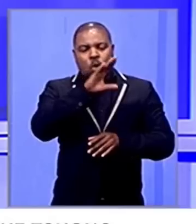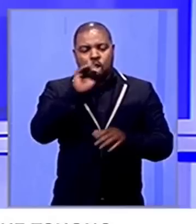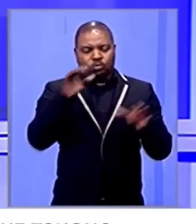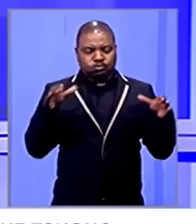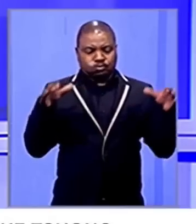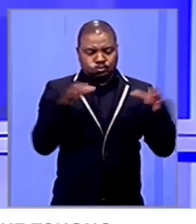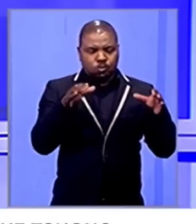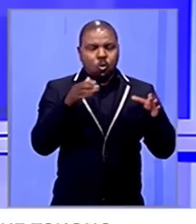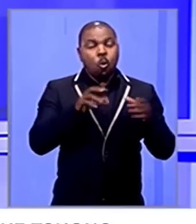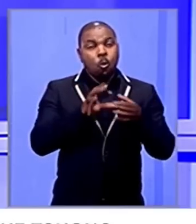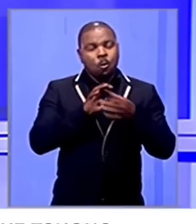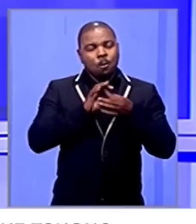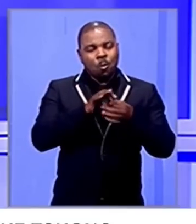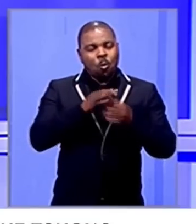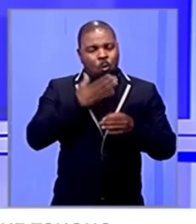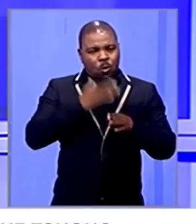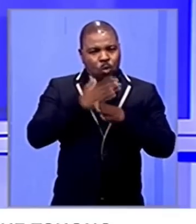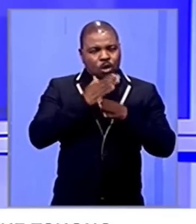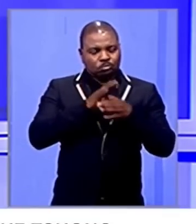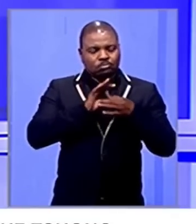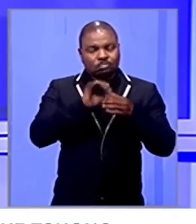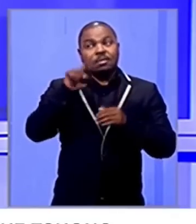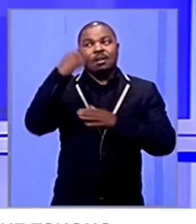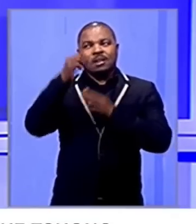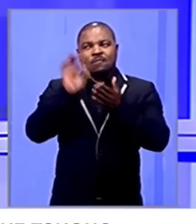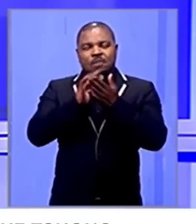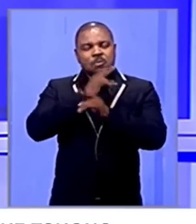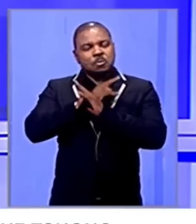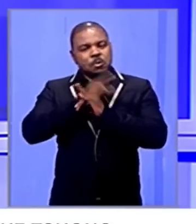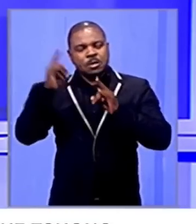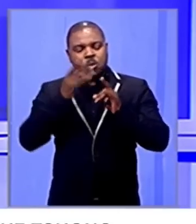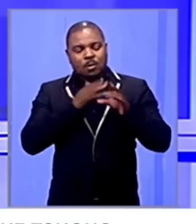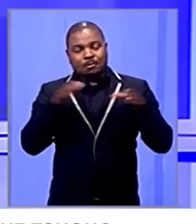go dirisana mmogo go ka fenya ditlhopho tsa ngwaga o tlang.